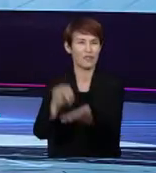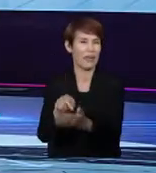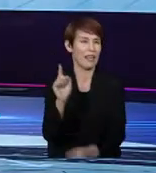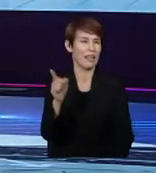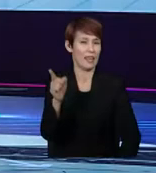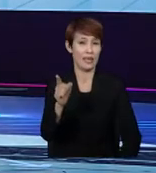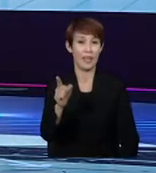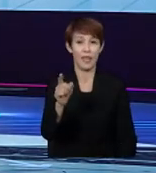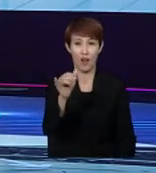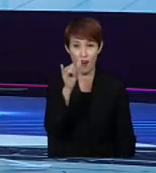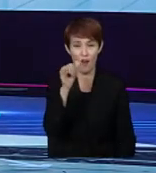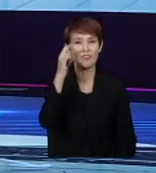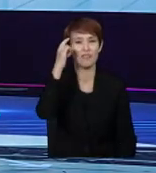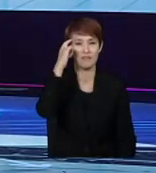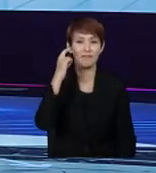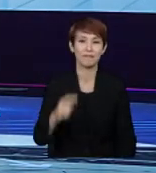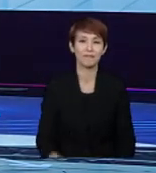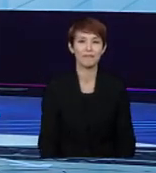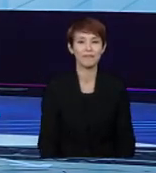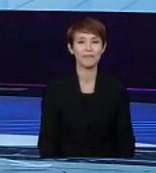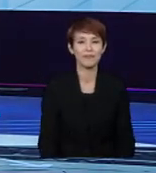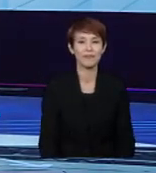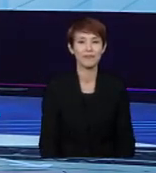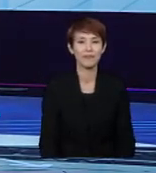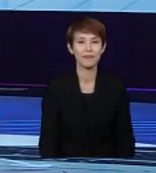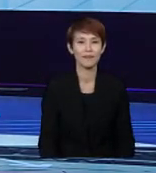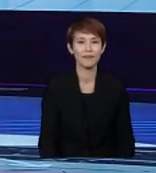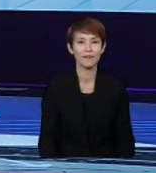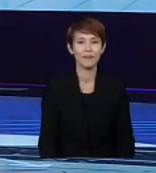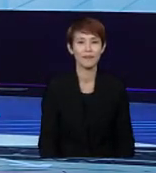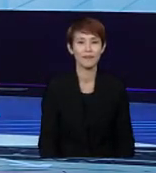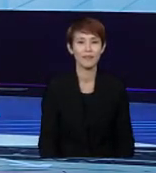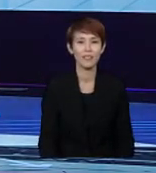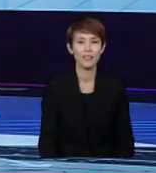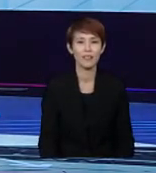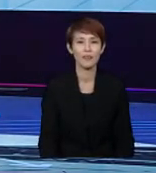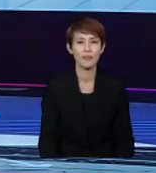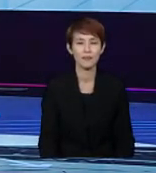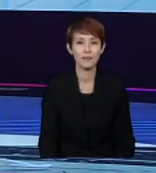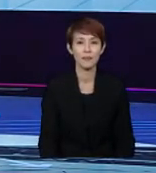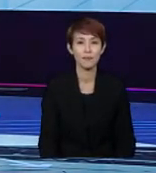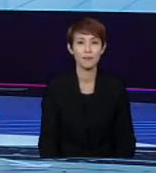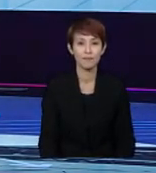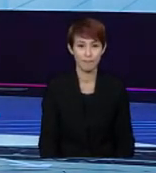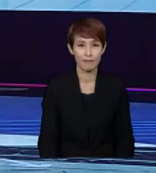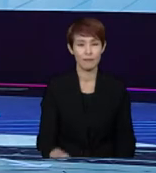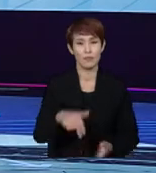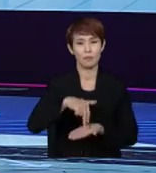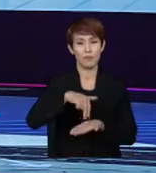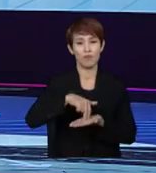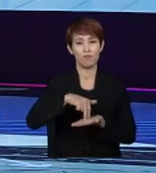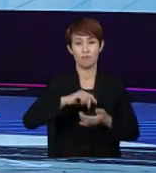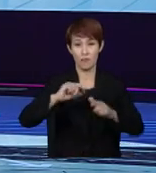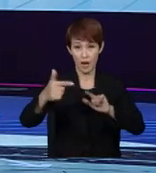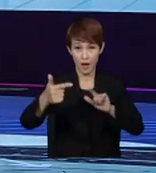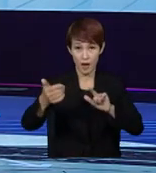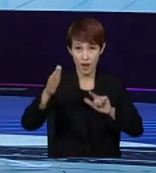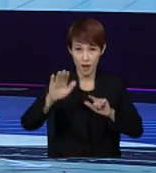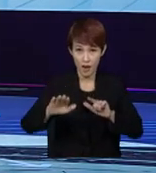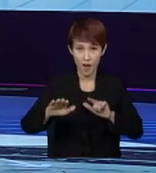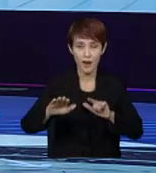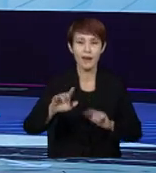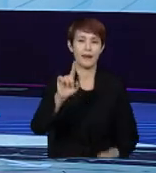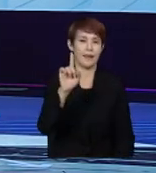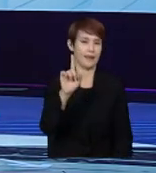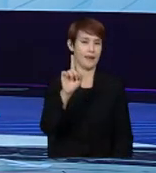corrupt liberal elites. Now, as different as these two positions are, one blames the